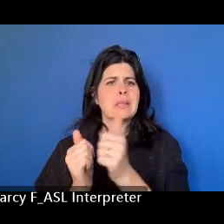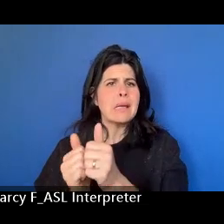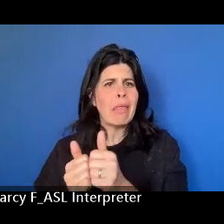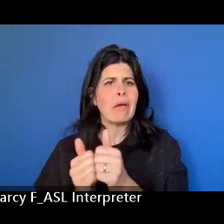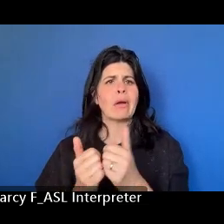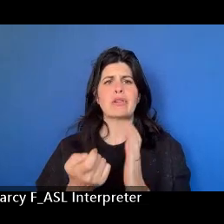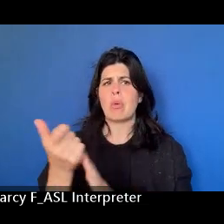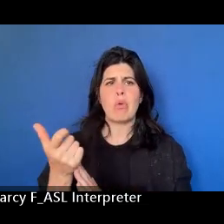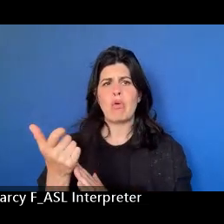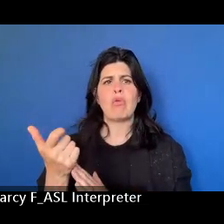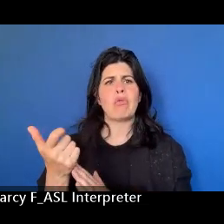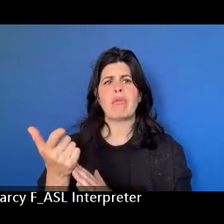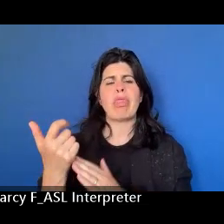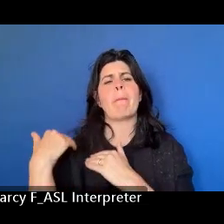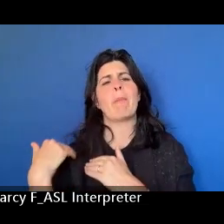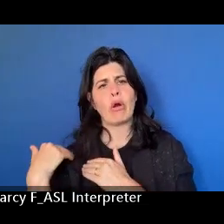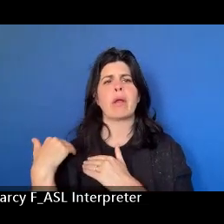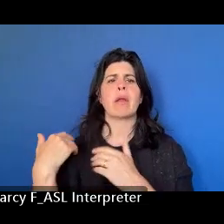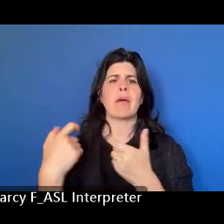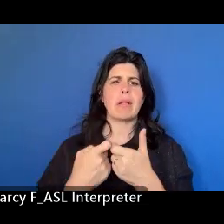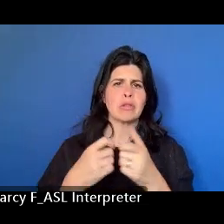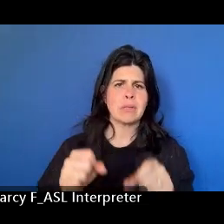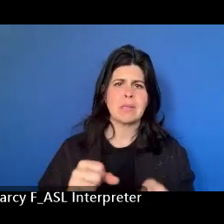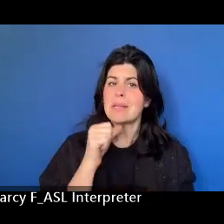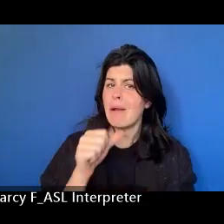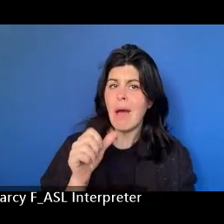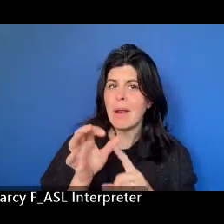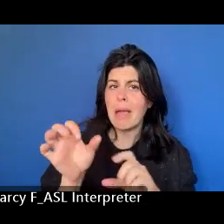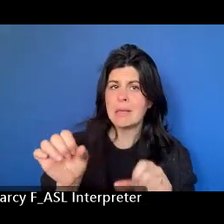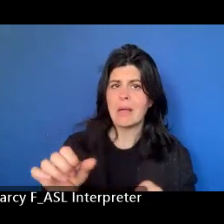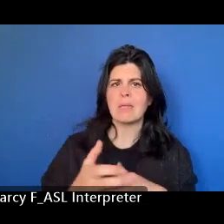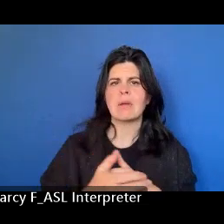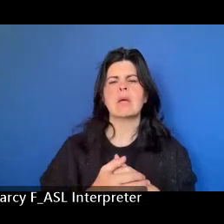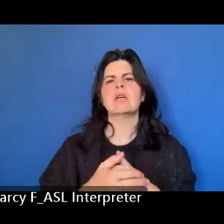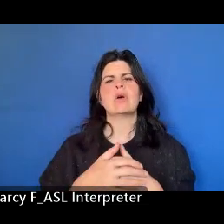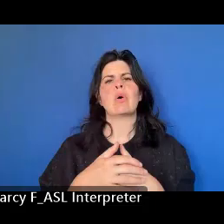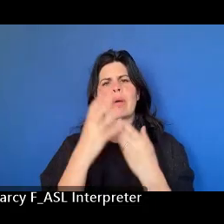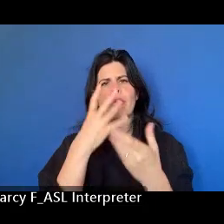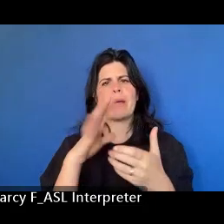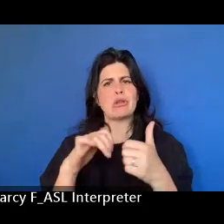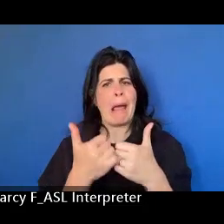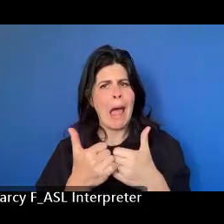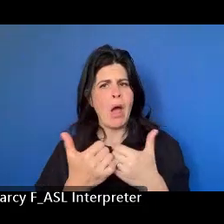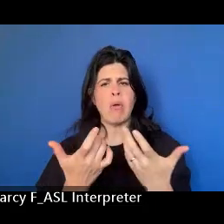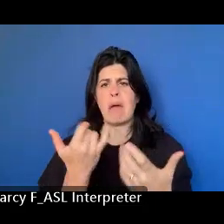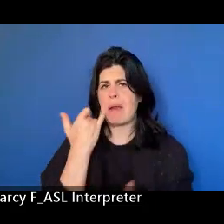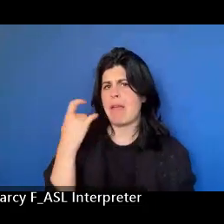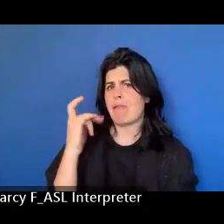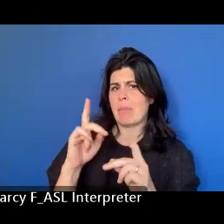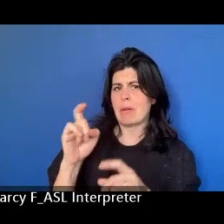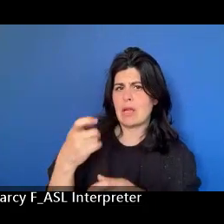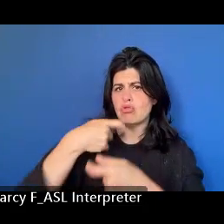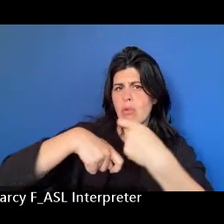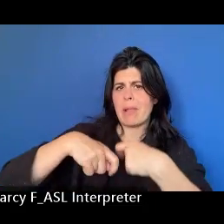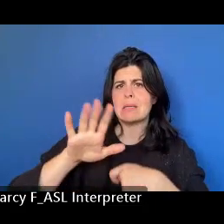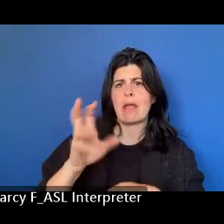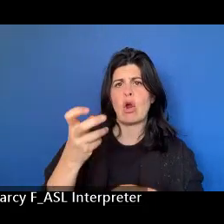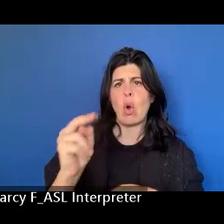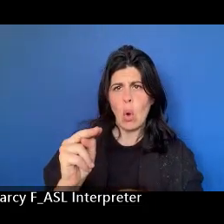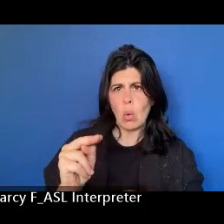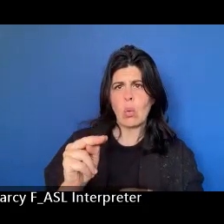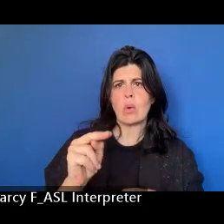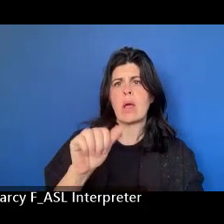this program is non-elective, and information on how and would people have to replace their own appliances. I work in